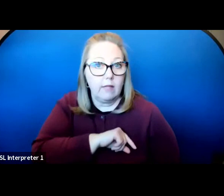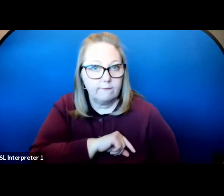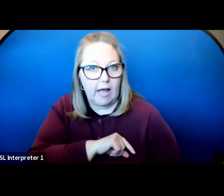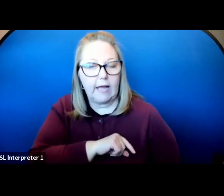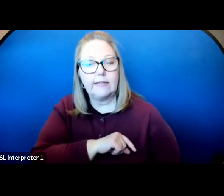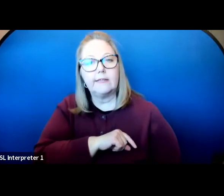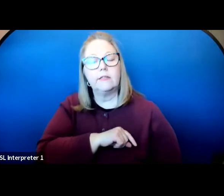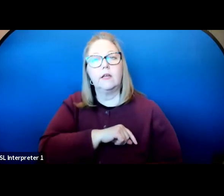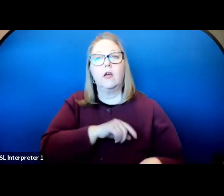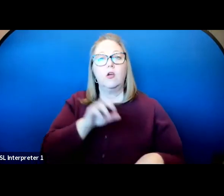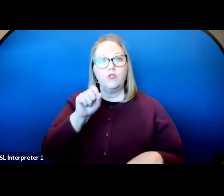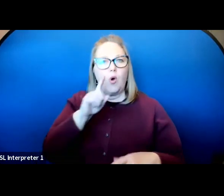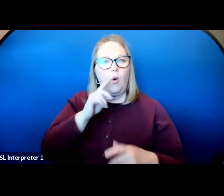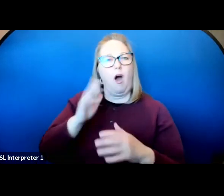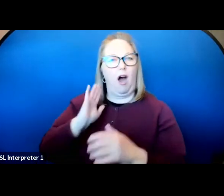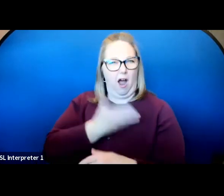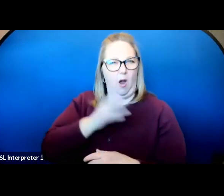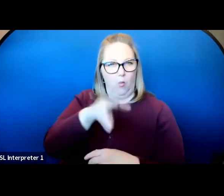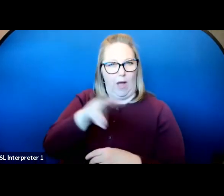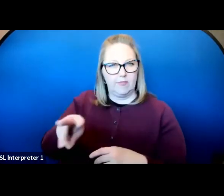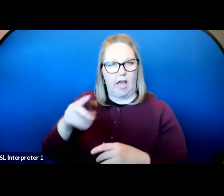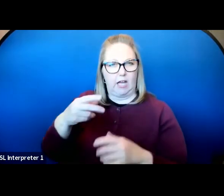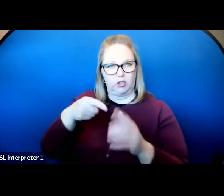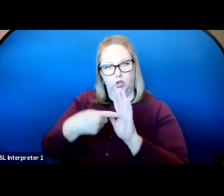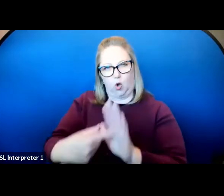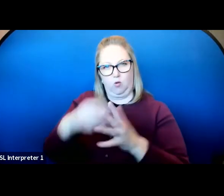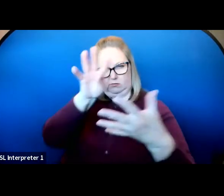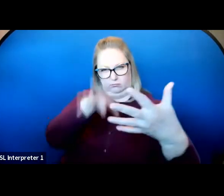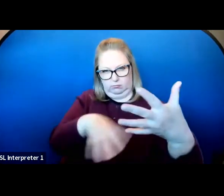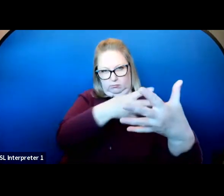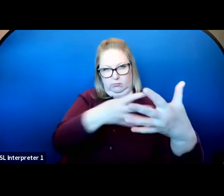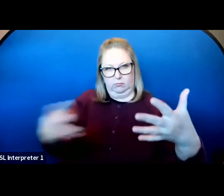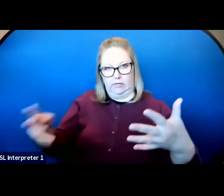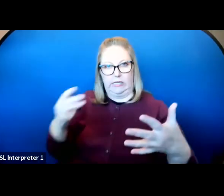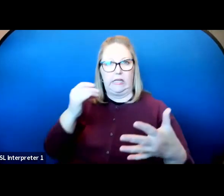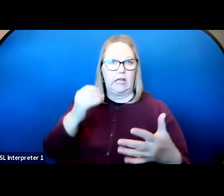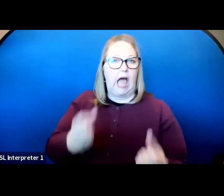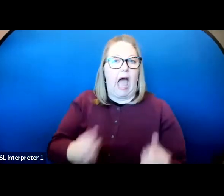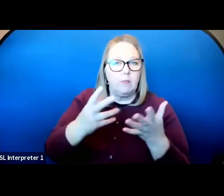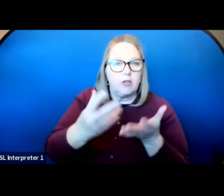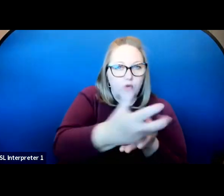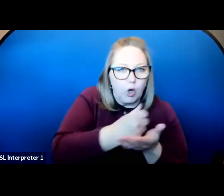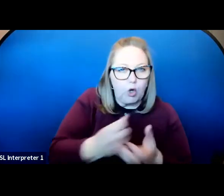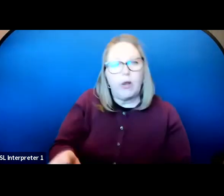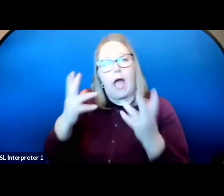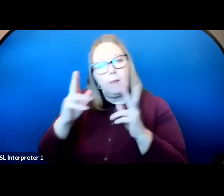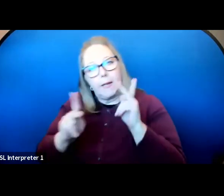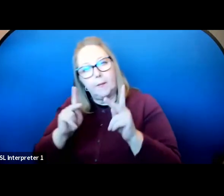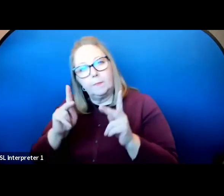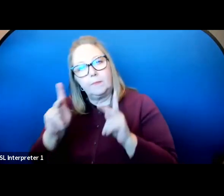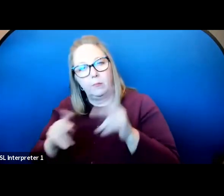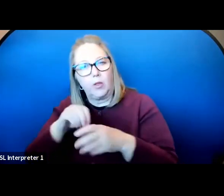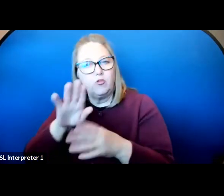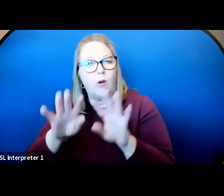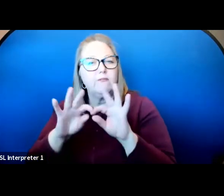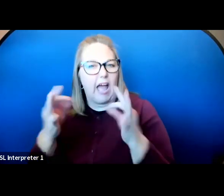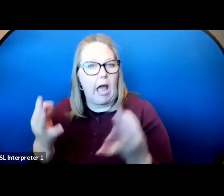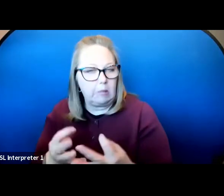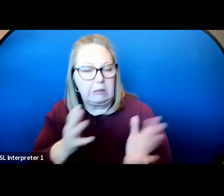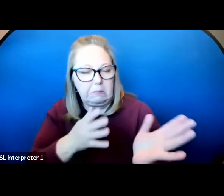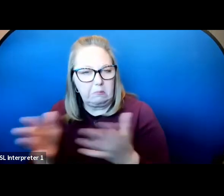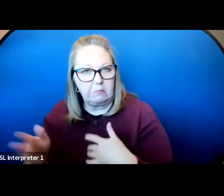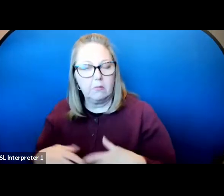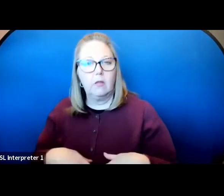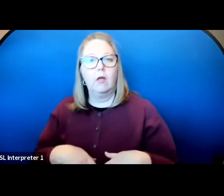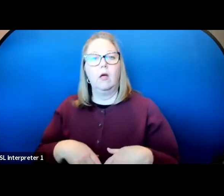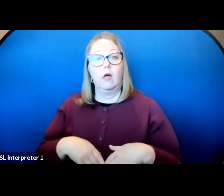can provide that one member of your household was impacted by COVID. Another piece that I want to make sure is very